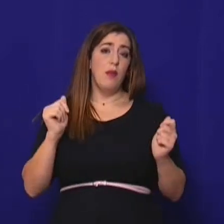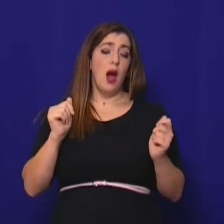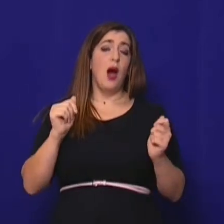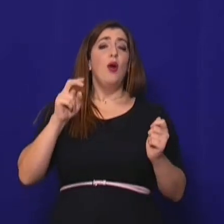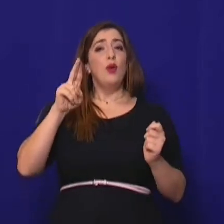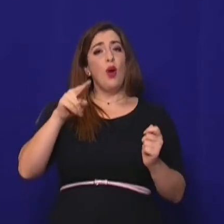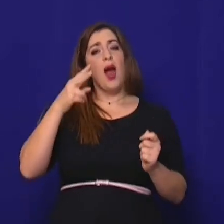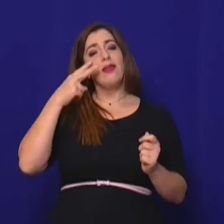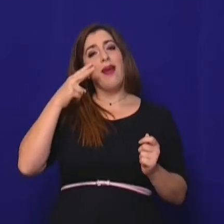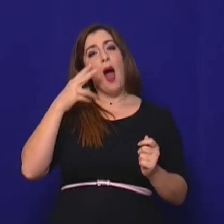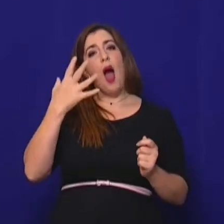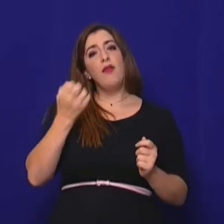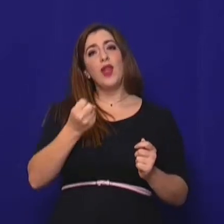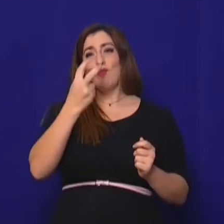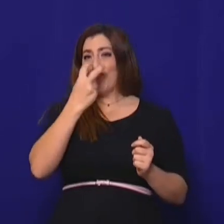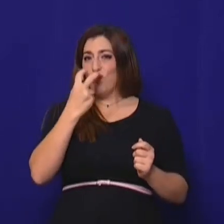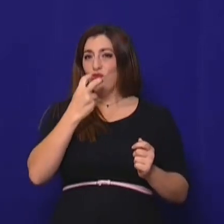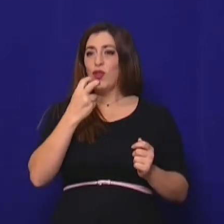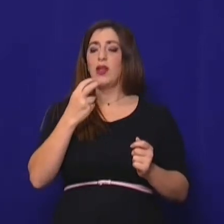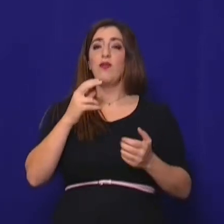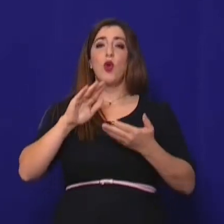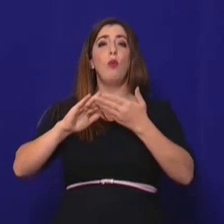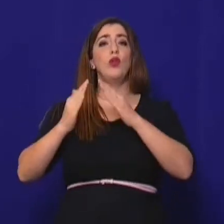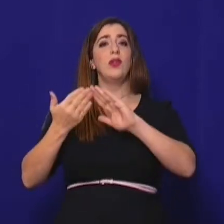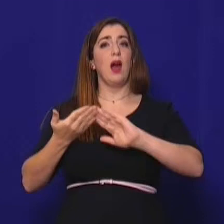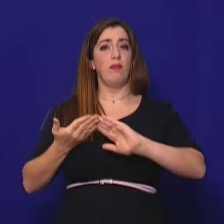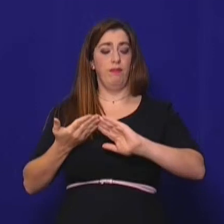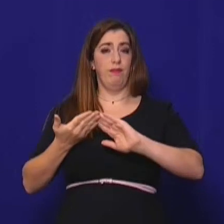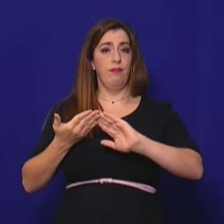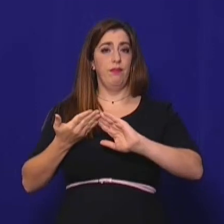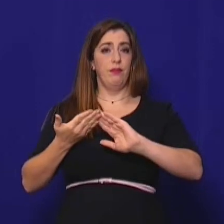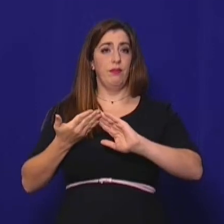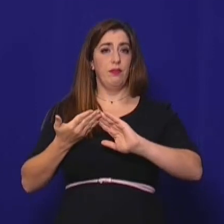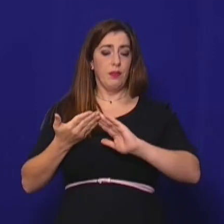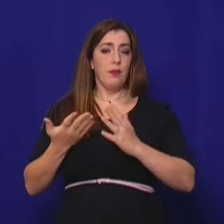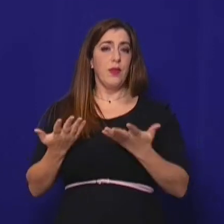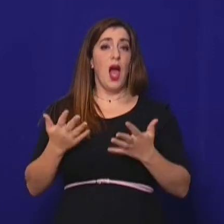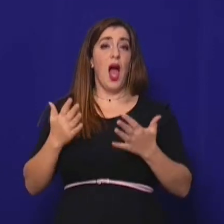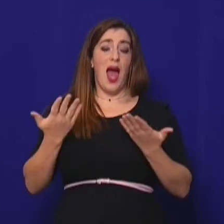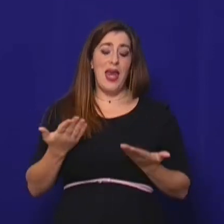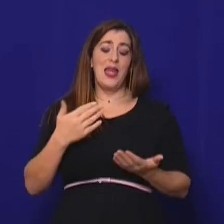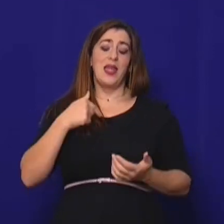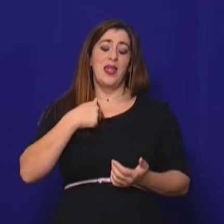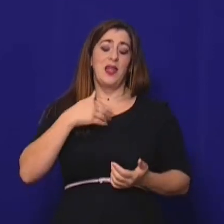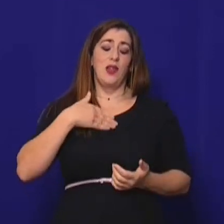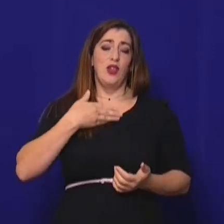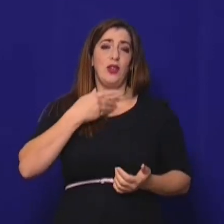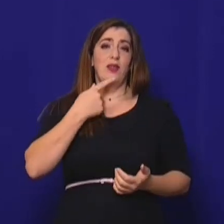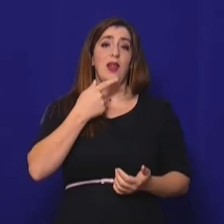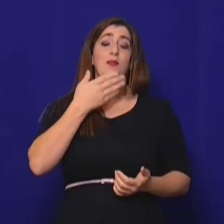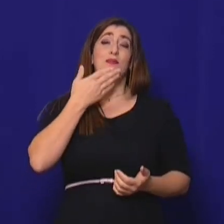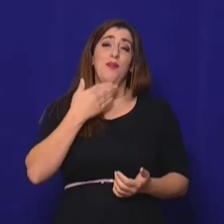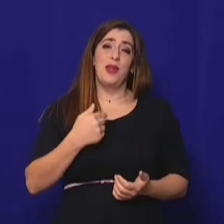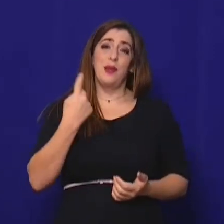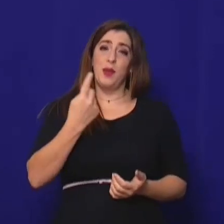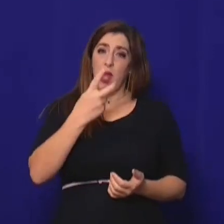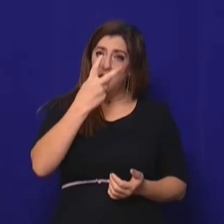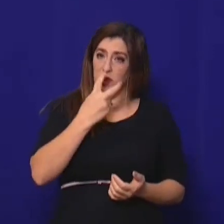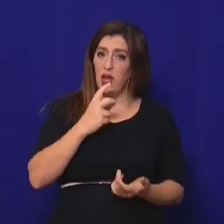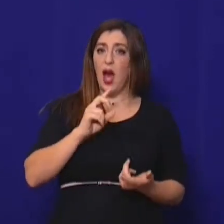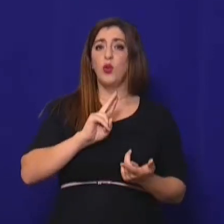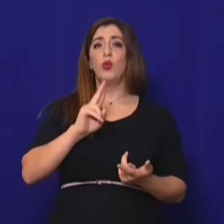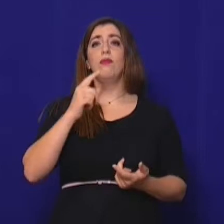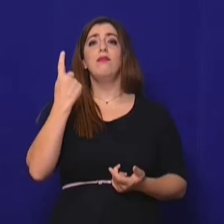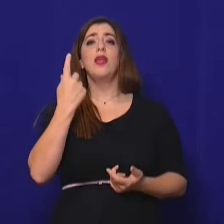ikollna numru ta' anzjani li qegħdin fil-komunità u hawnhekk nerġa' nappella l-anzjani u dawk in-nies li għandhom mart kroniku biex